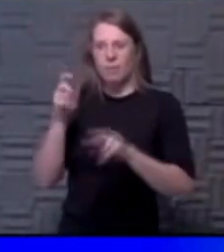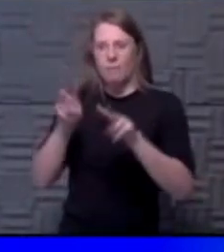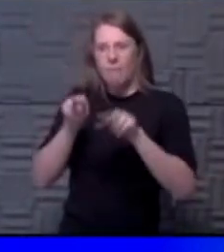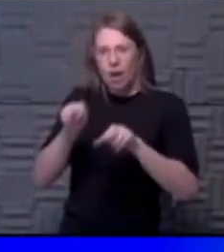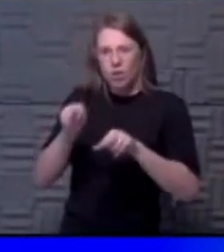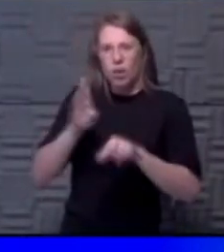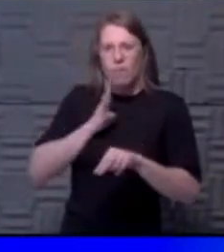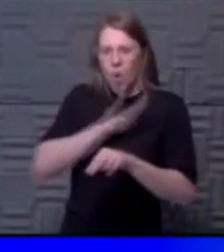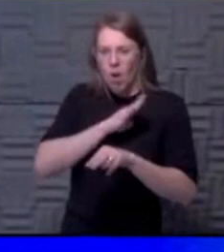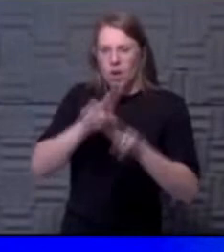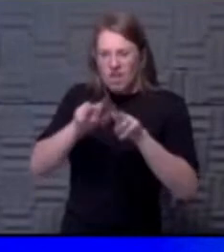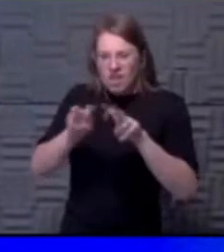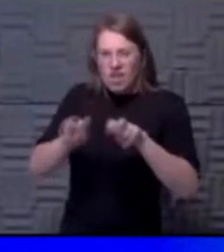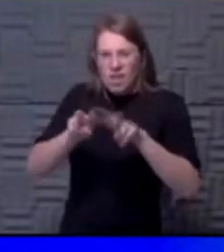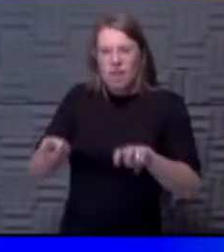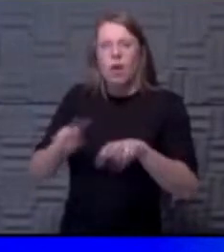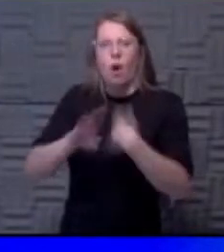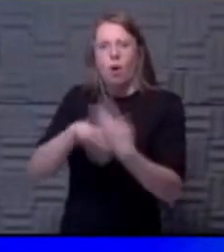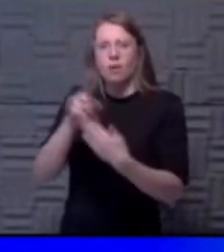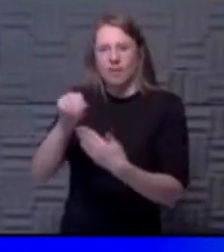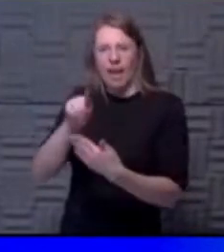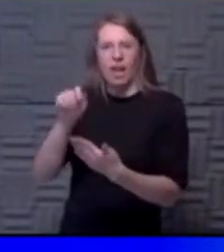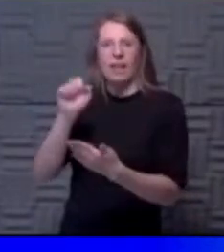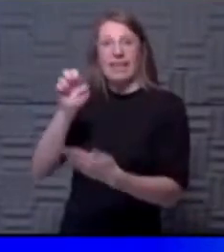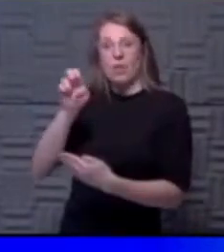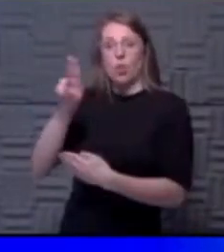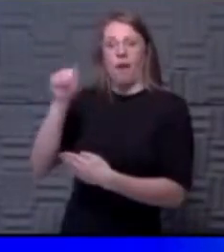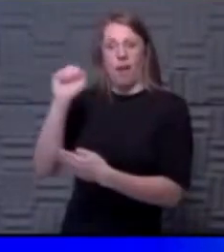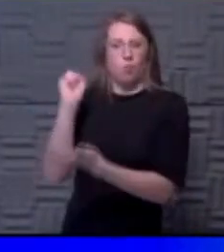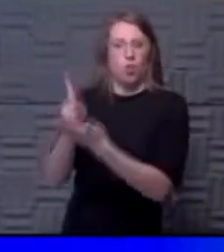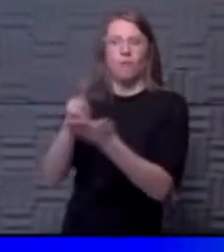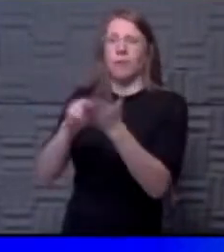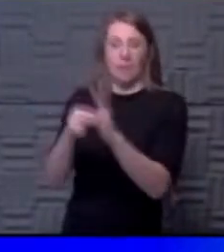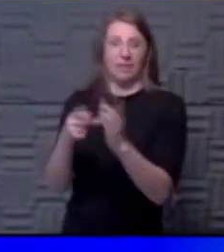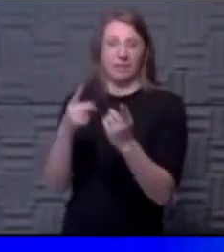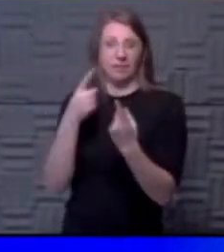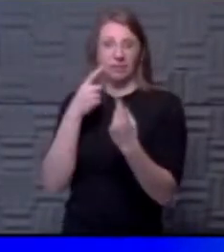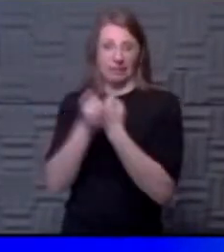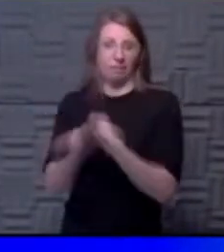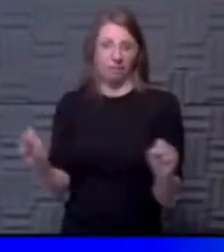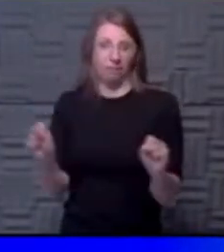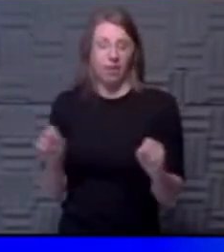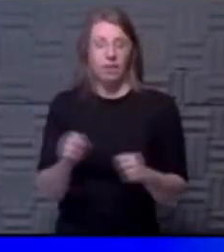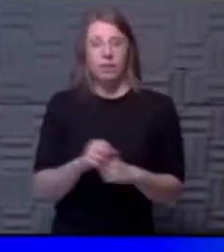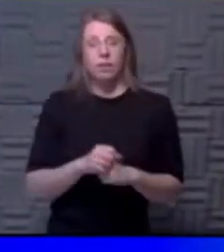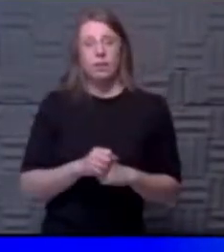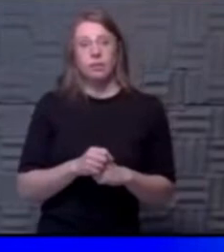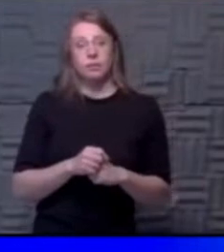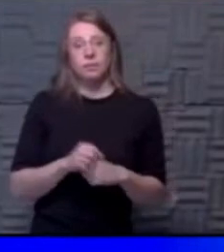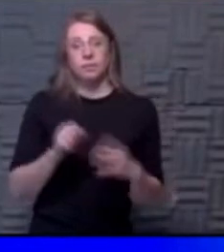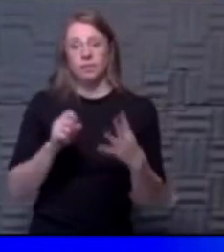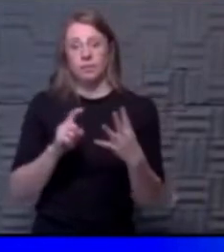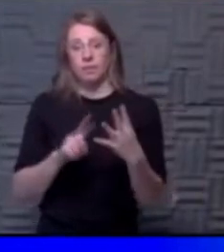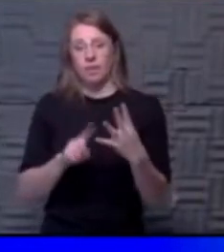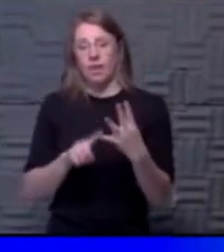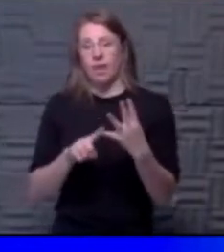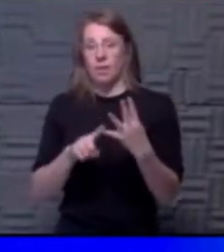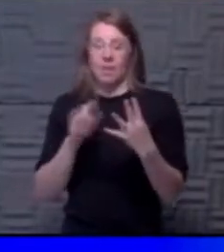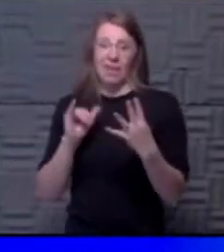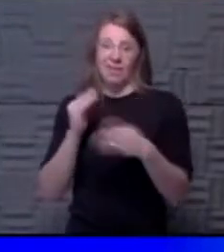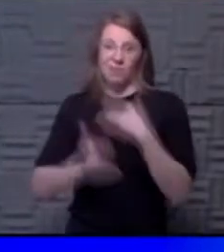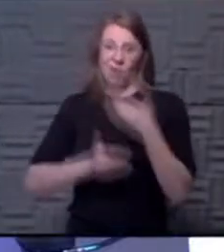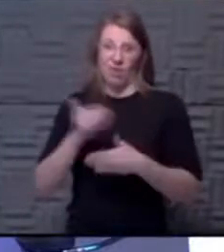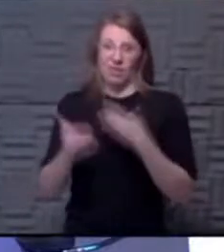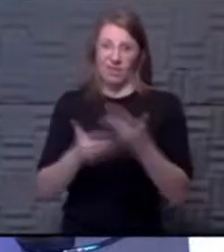monitoring board and looking at all the data. So it may, but I would hope it wouldn't, because that is the process, just like you